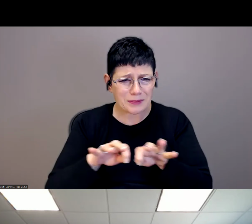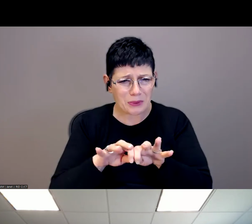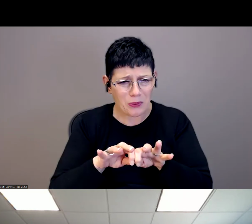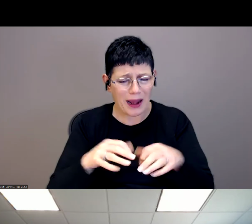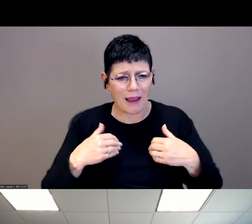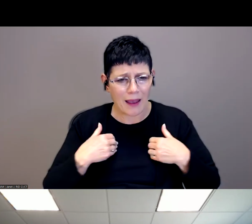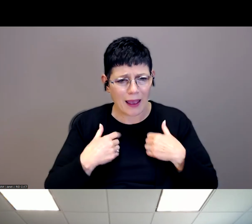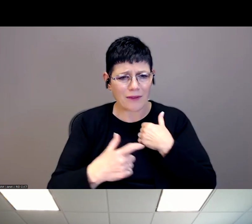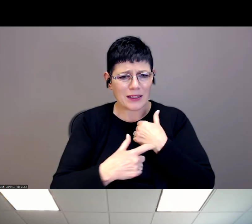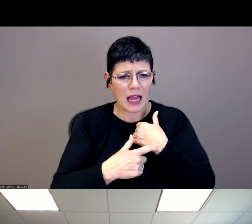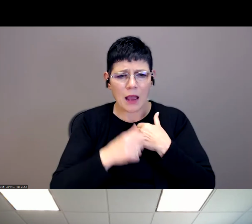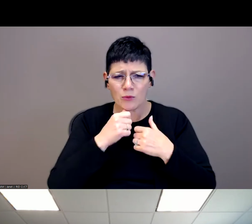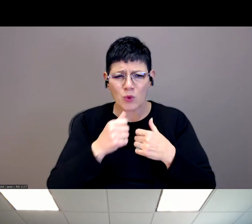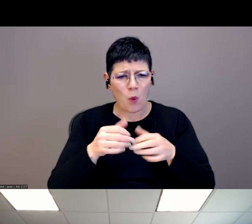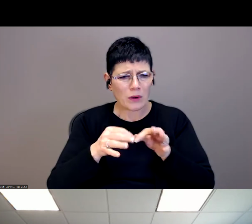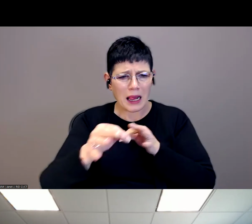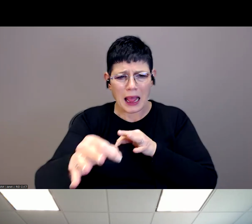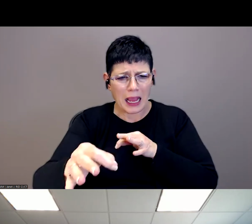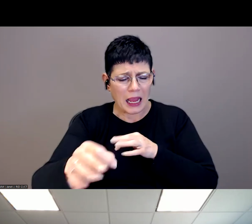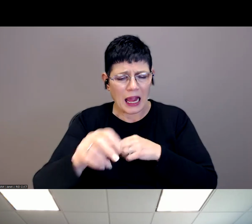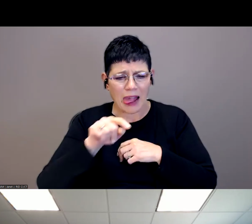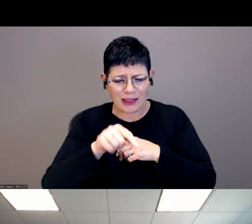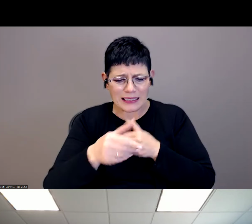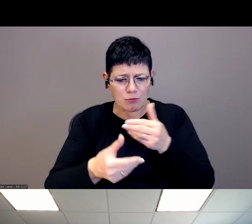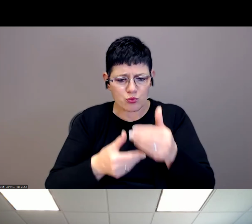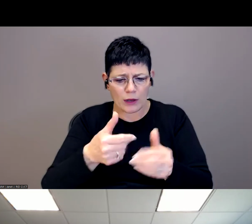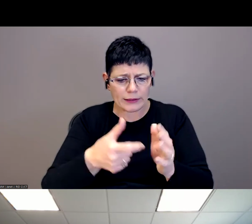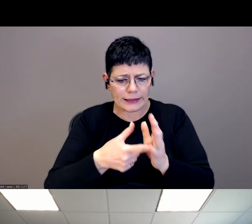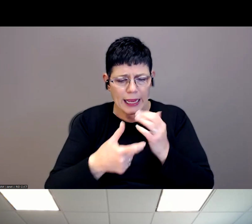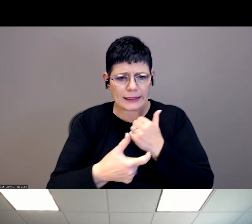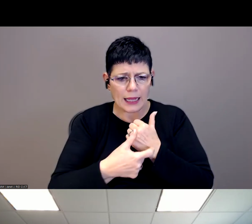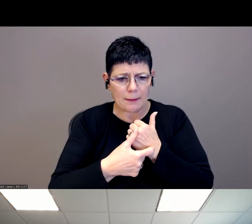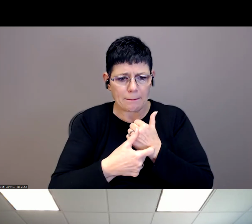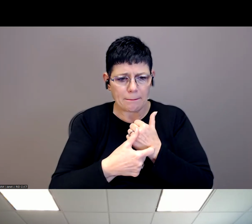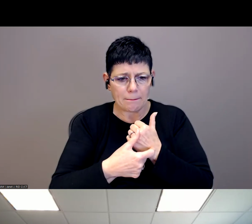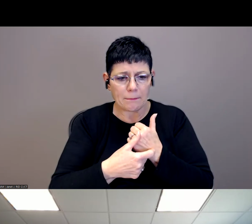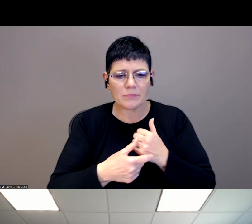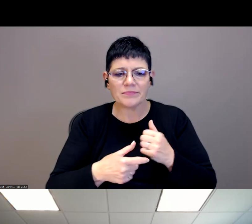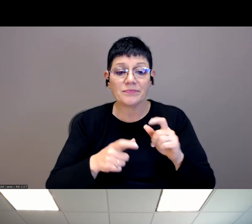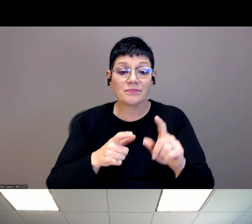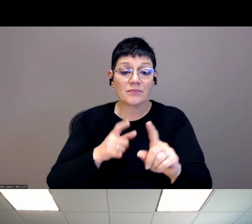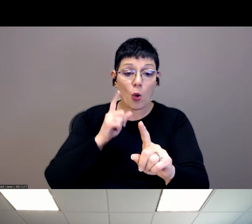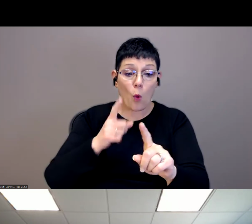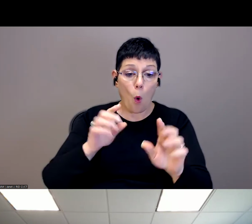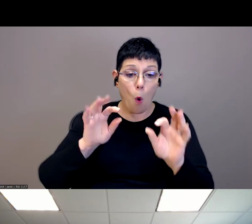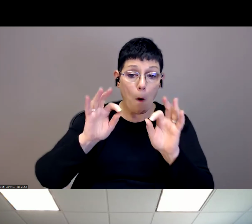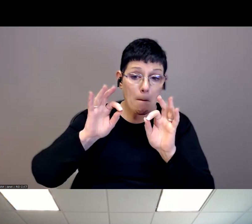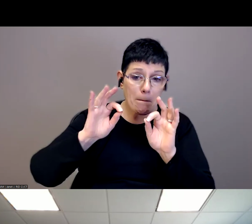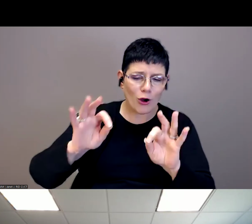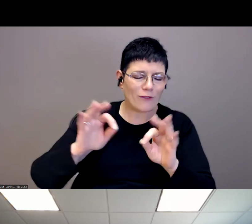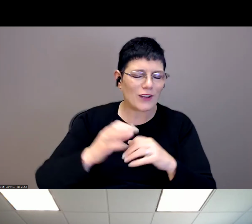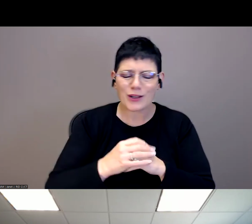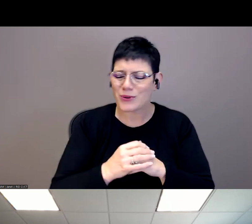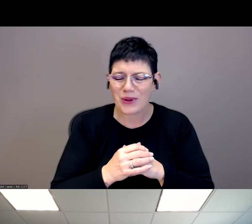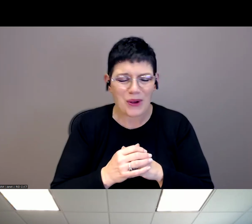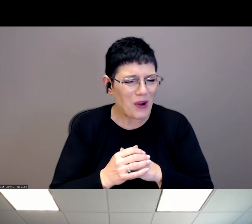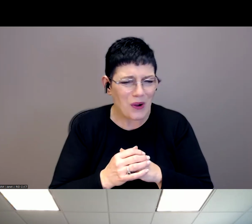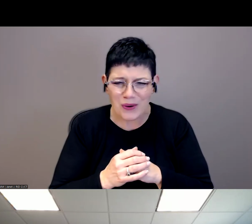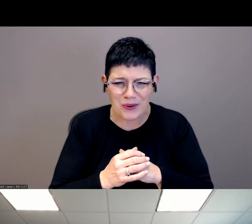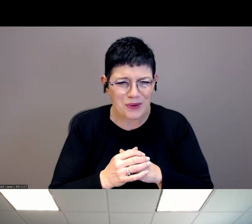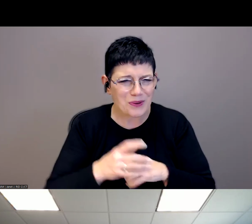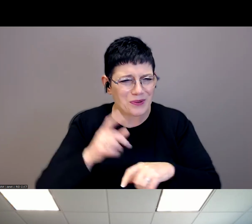starting early, because none of this happens fast, right? And don't work for perfection, because you're never gonna get